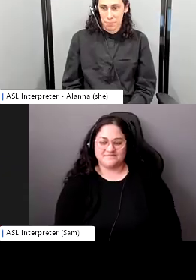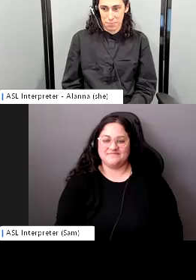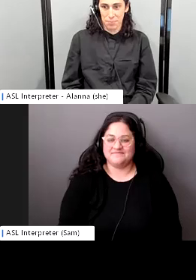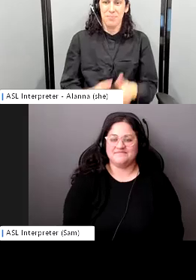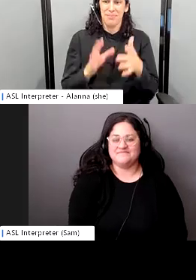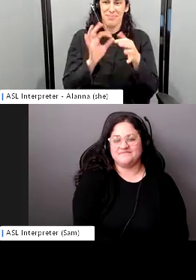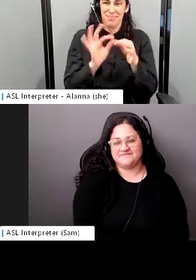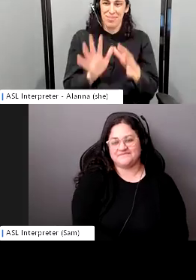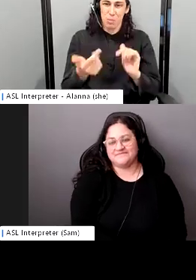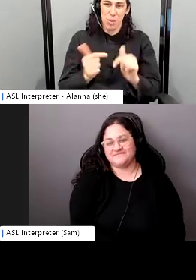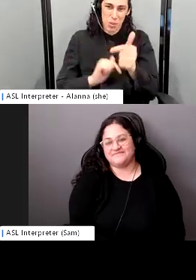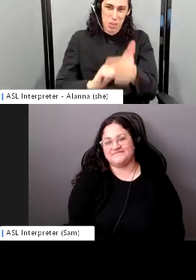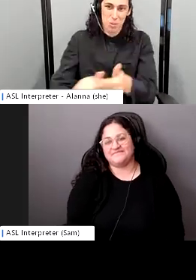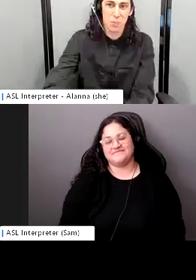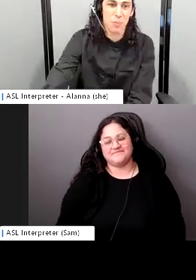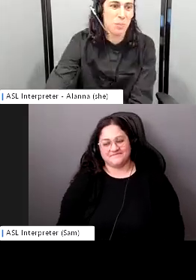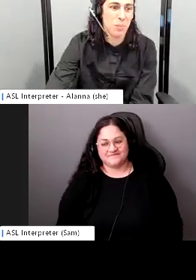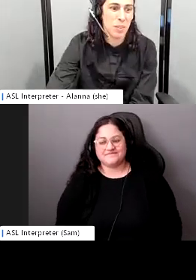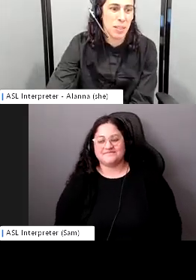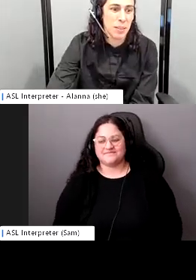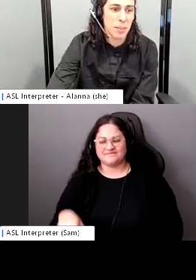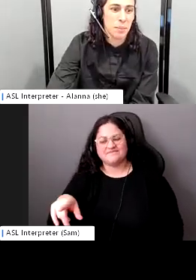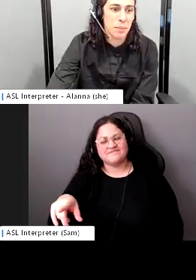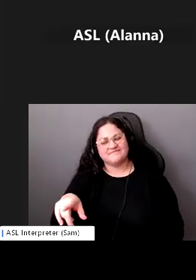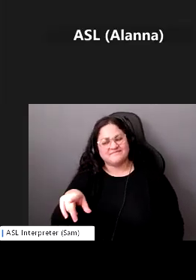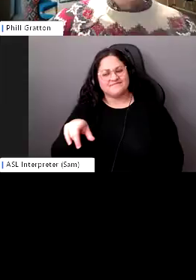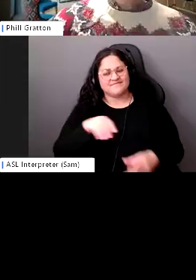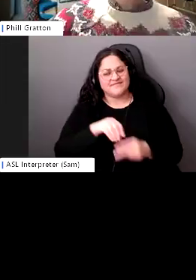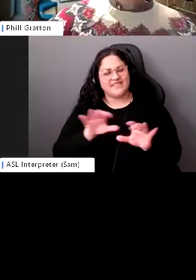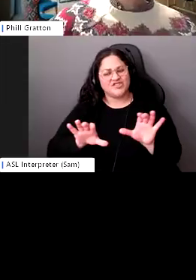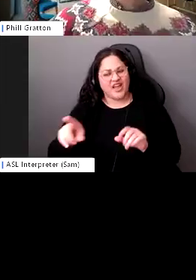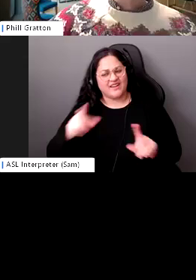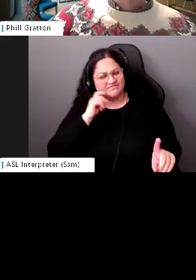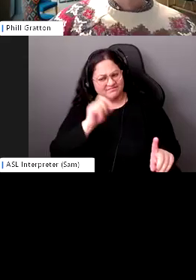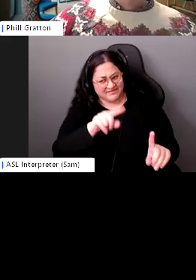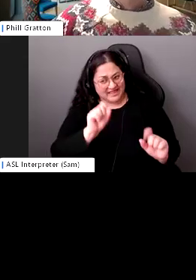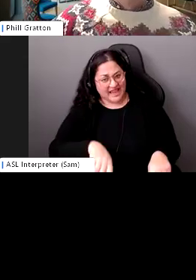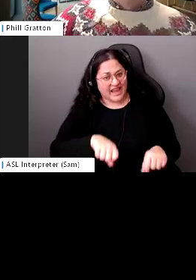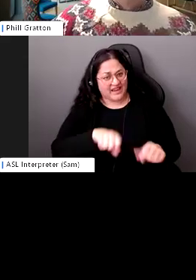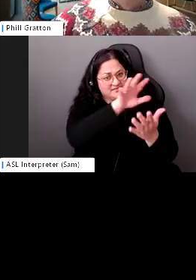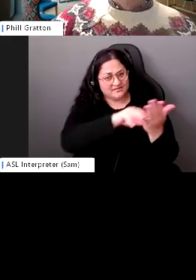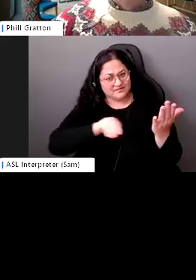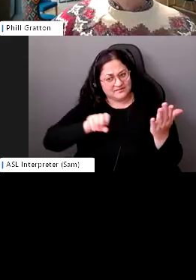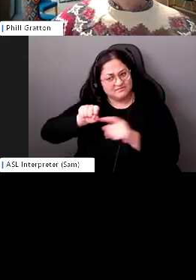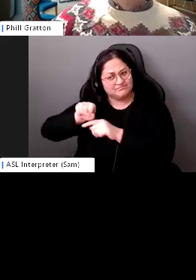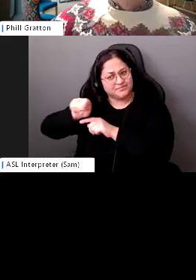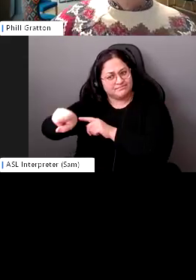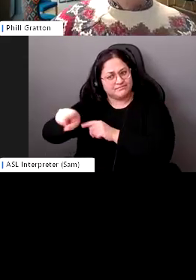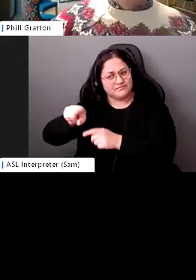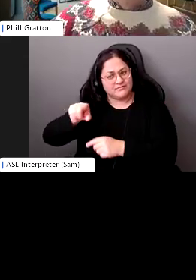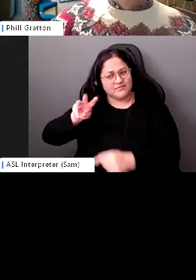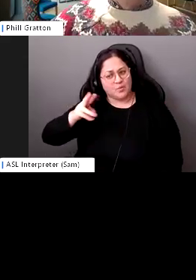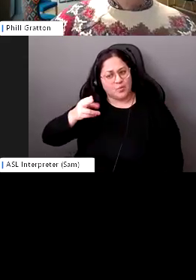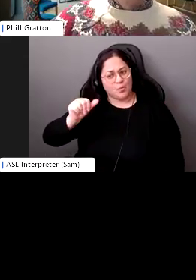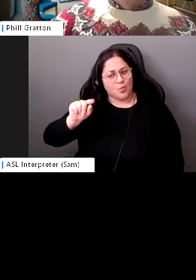can this image be sent by WhatsApp? You could copy this image and send it, right? Yes. I mean, I did an fun sort of image for my daughter's wedding